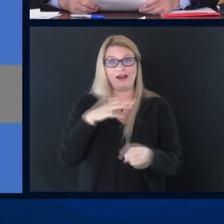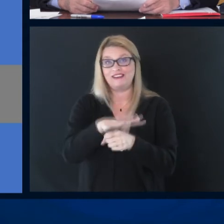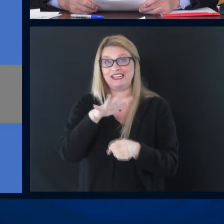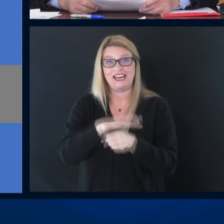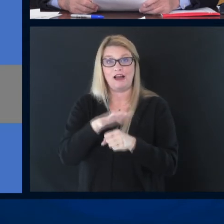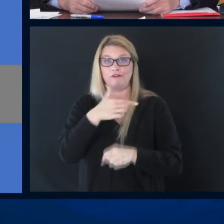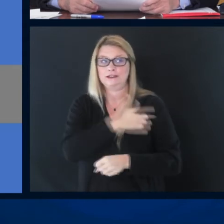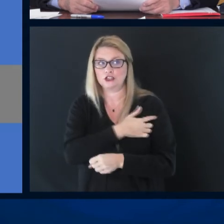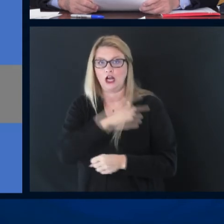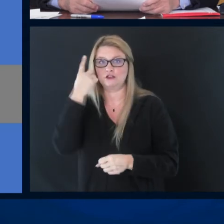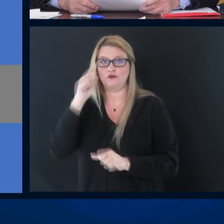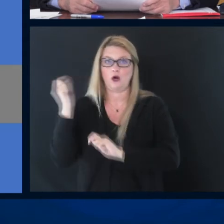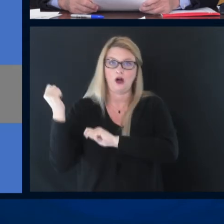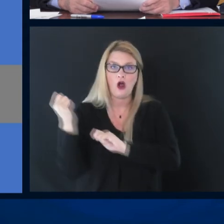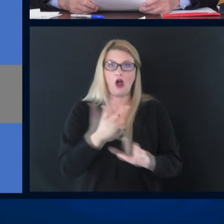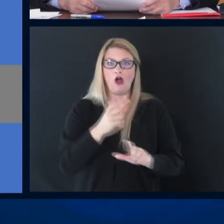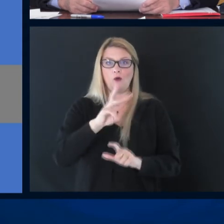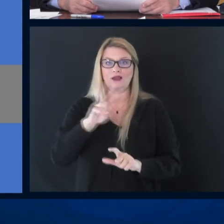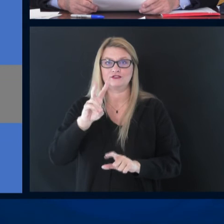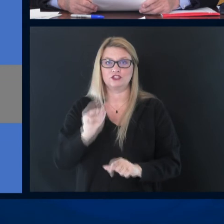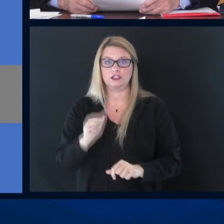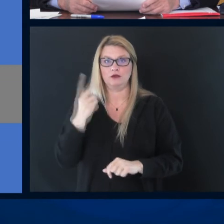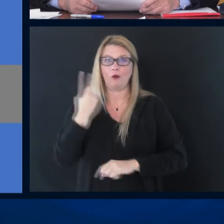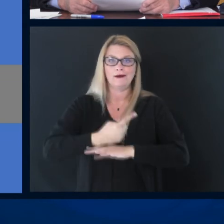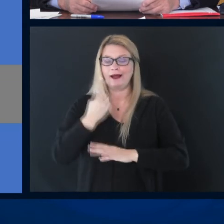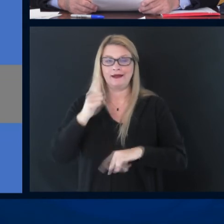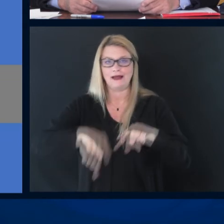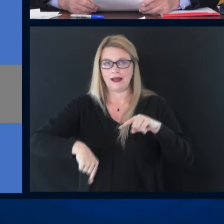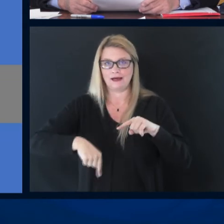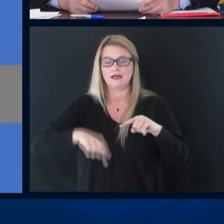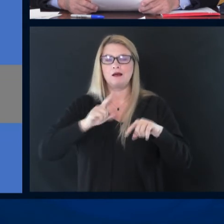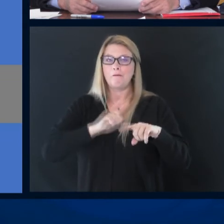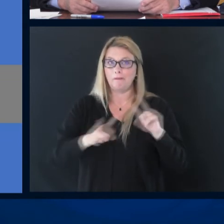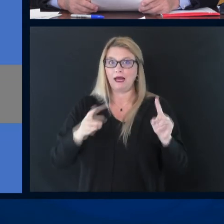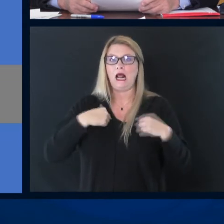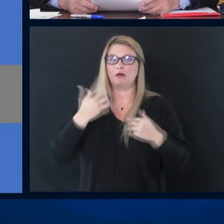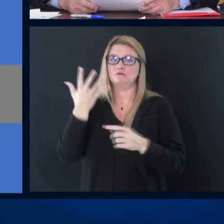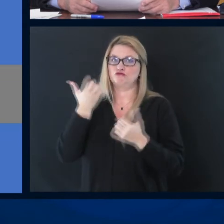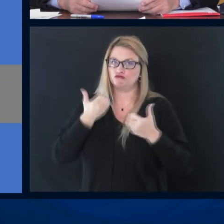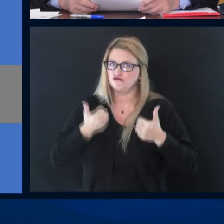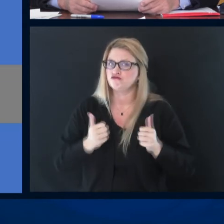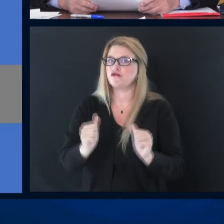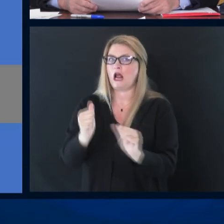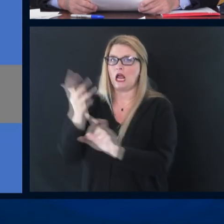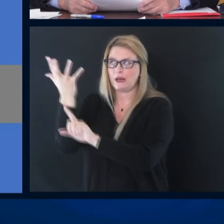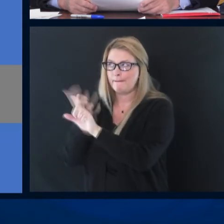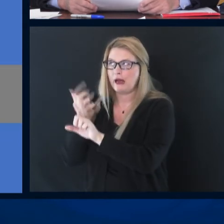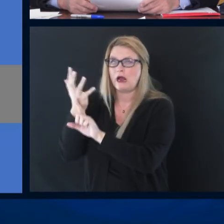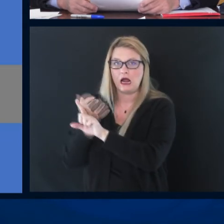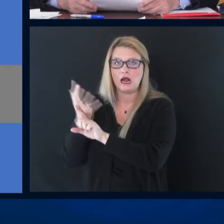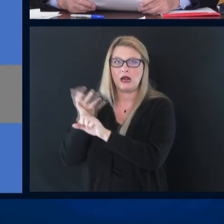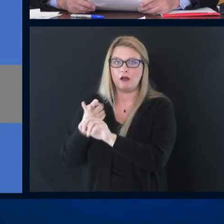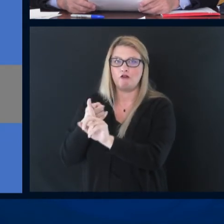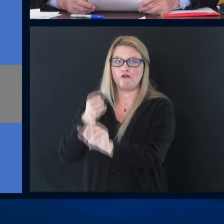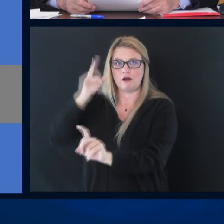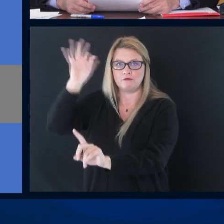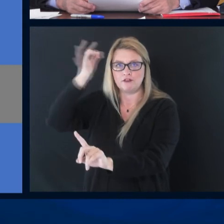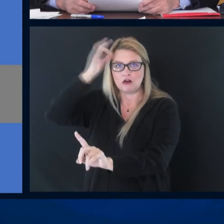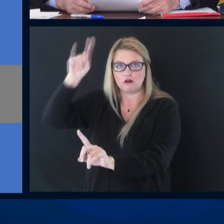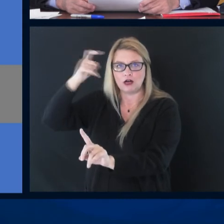to vaccinate all West Virginians right now, but you can bet your boots we are screaming our head off to try to get more and more and